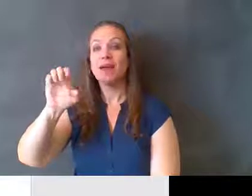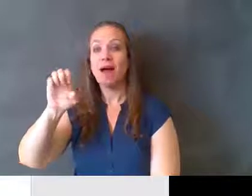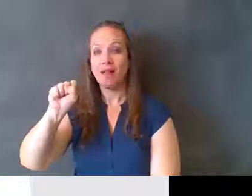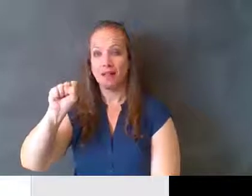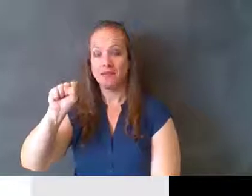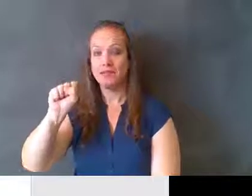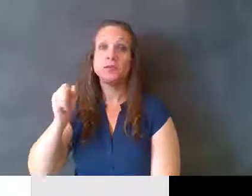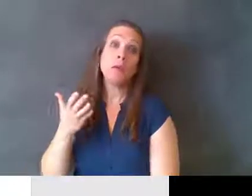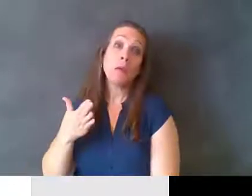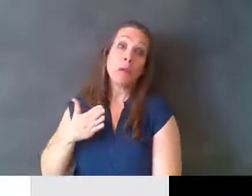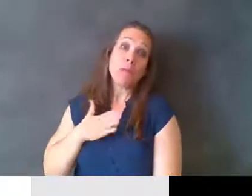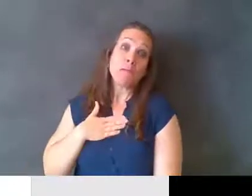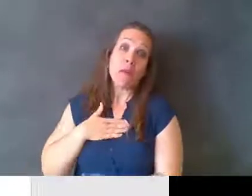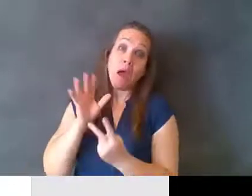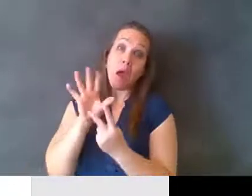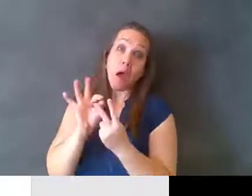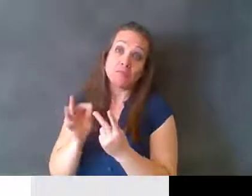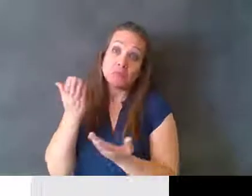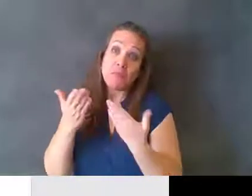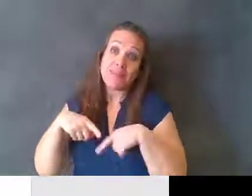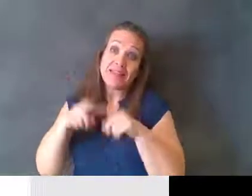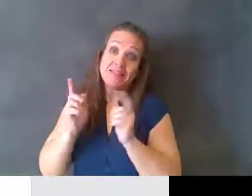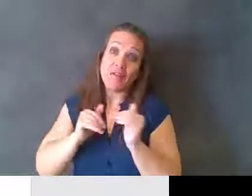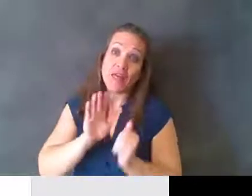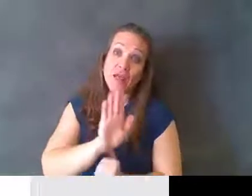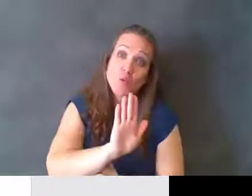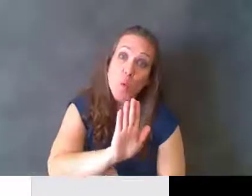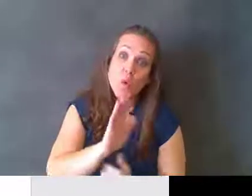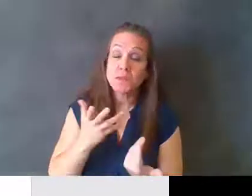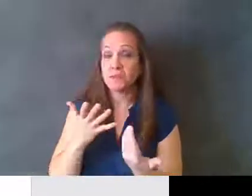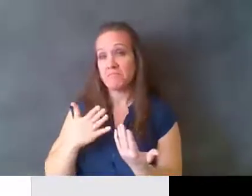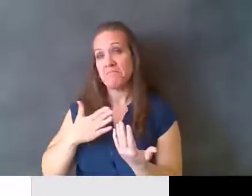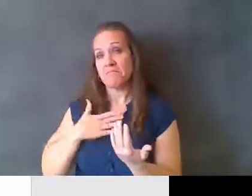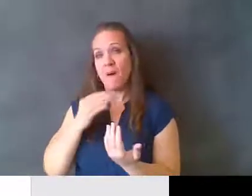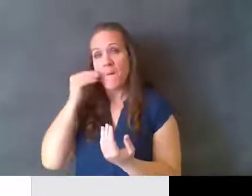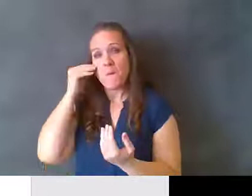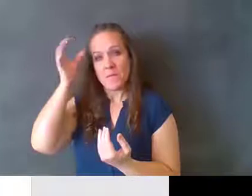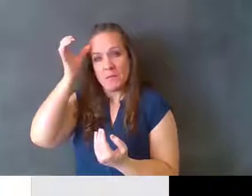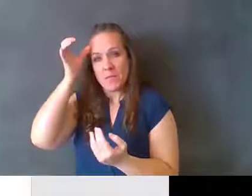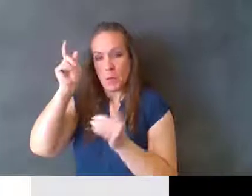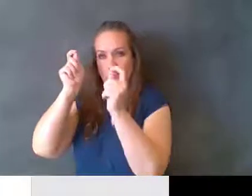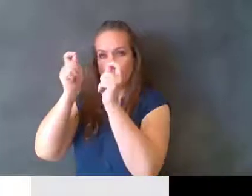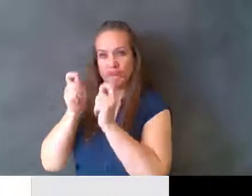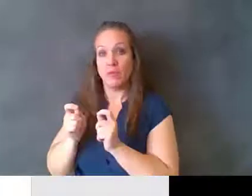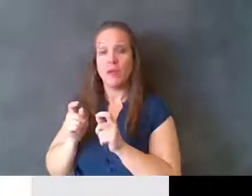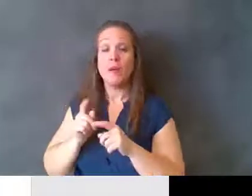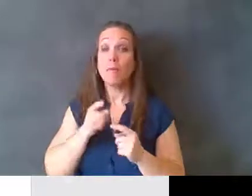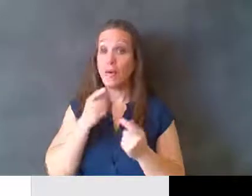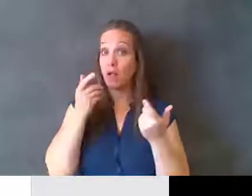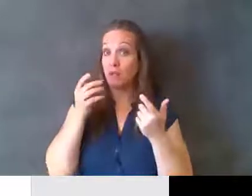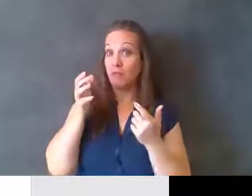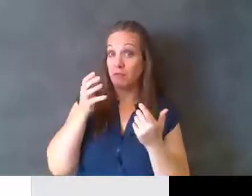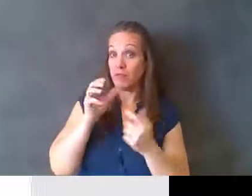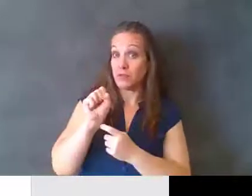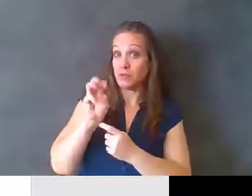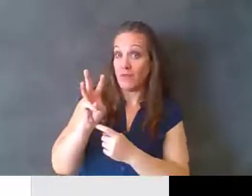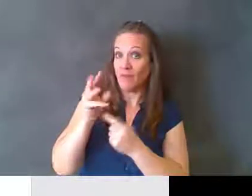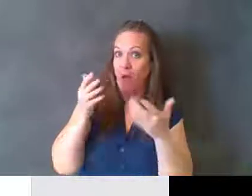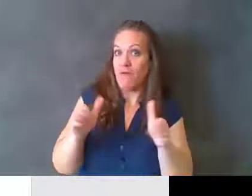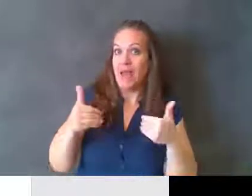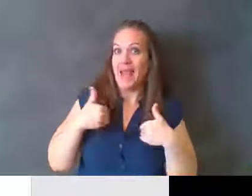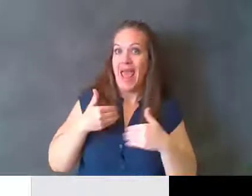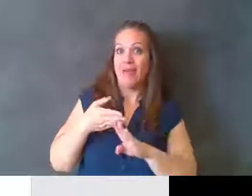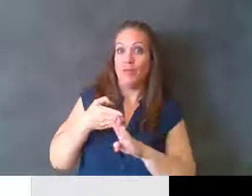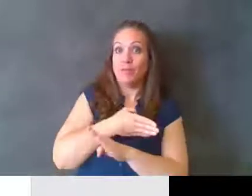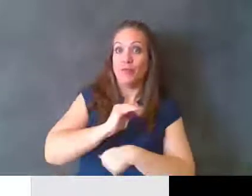different than yours. I have modified some of them, but you will have a lot of pre-made styles that you can use in